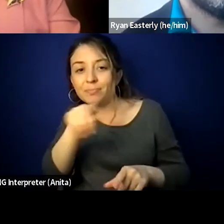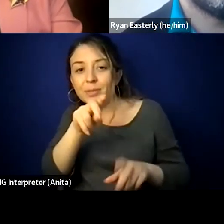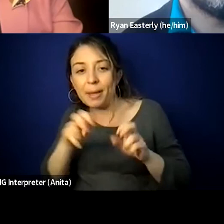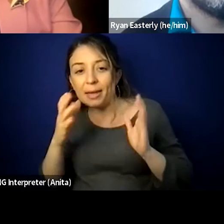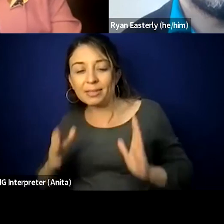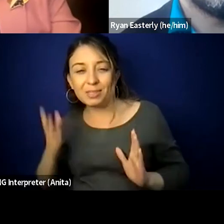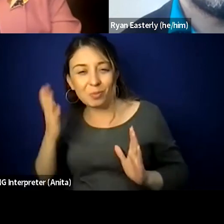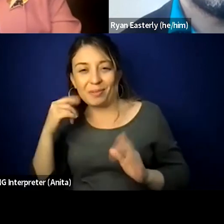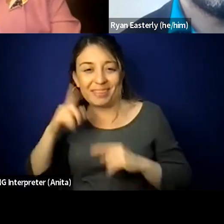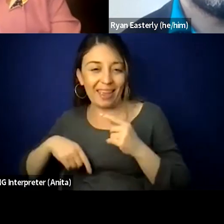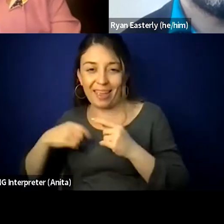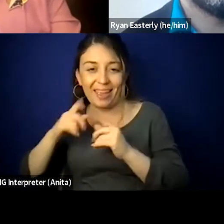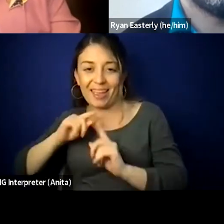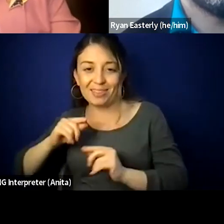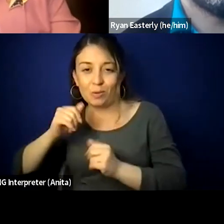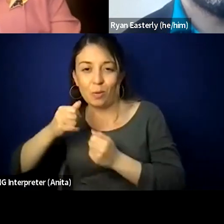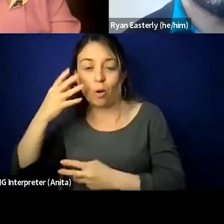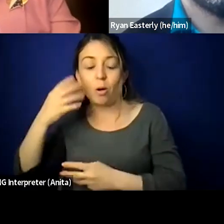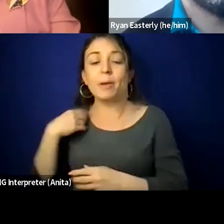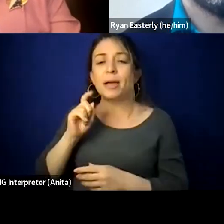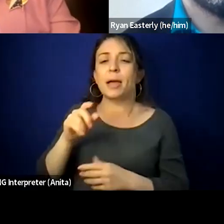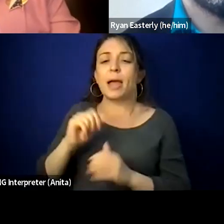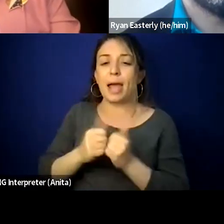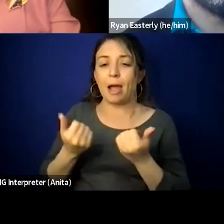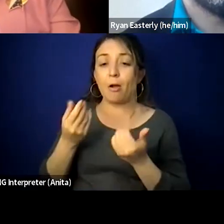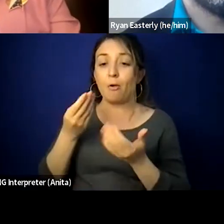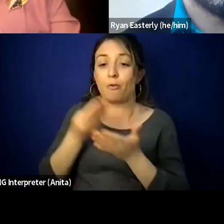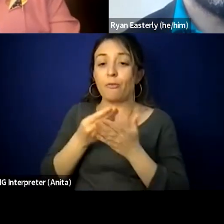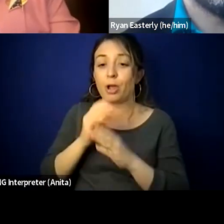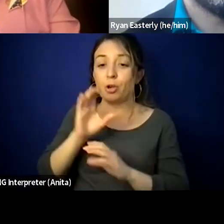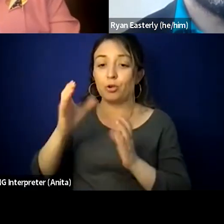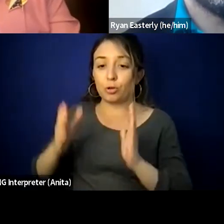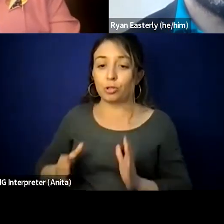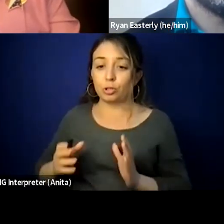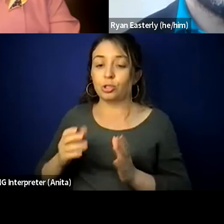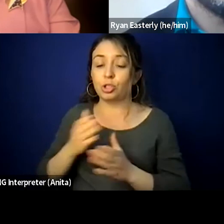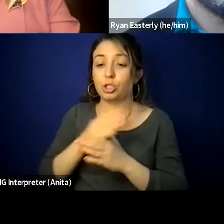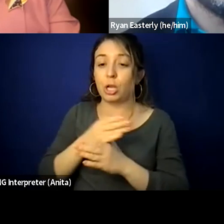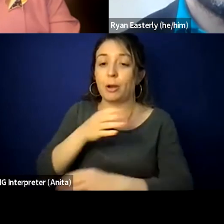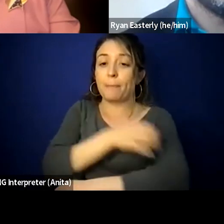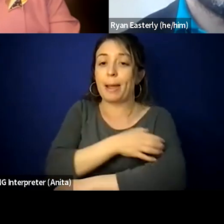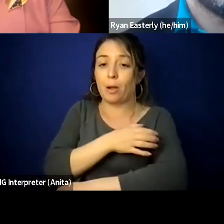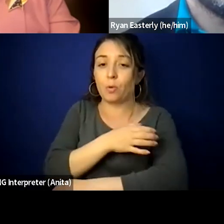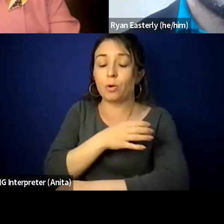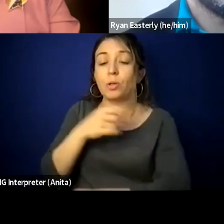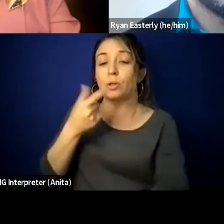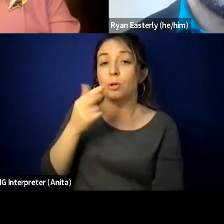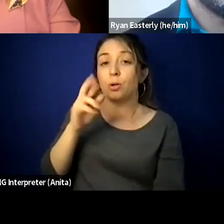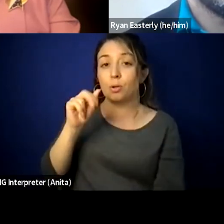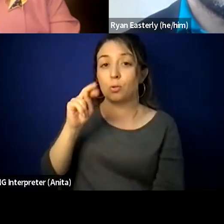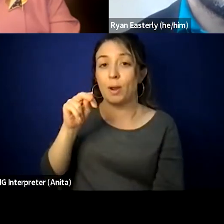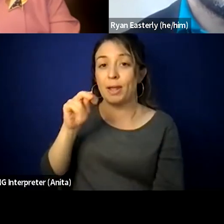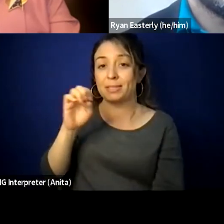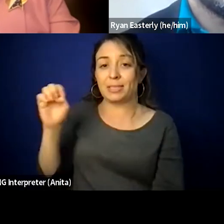them. Someone asked, how are funders sharing power with grantees, and how are they allowing criticism from grantees